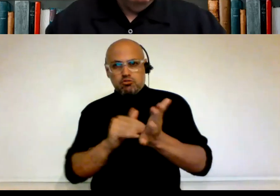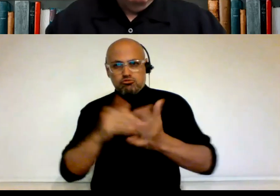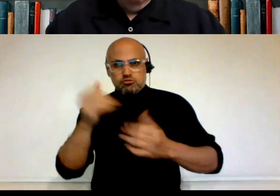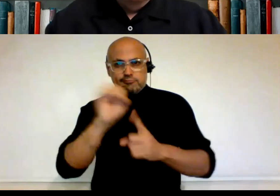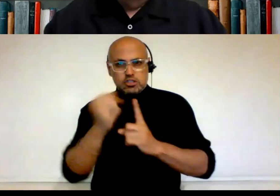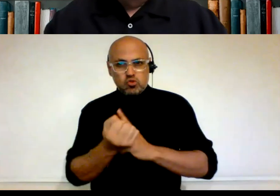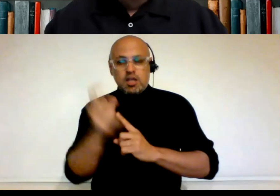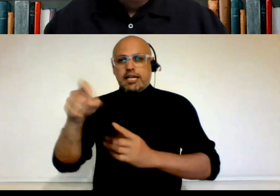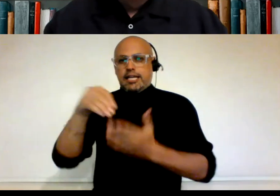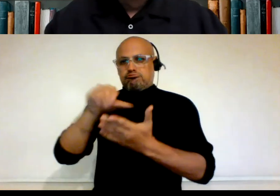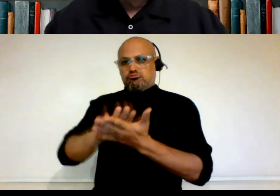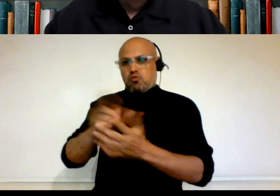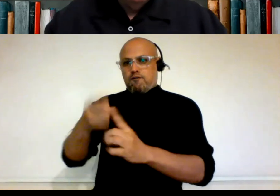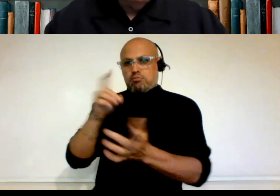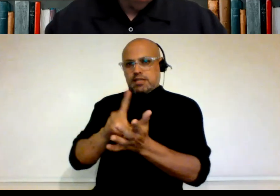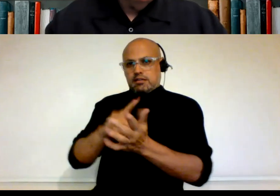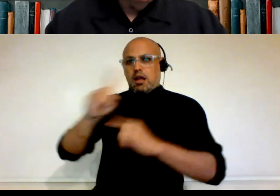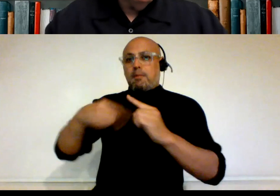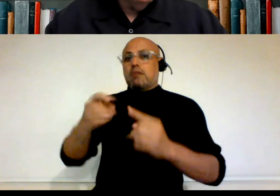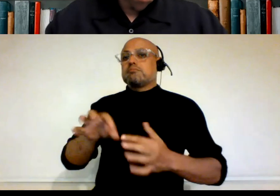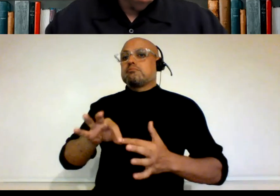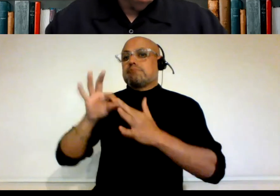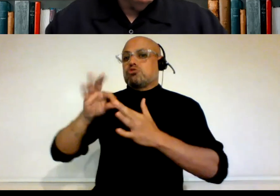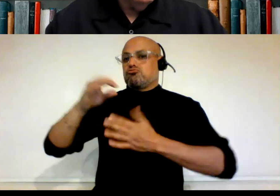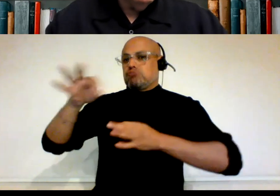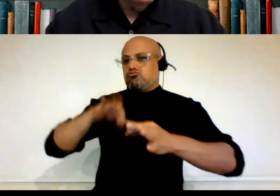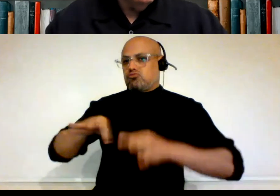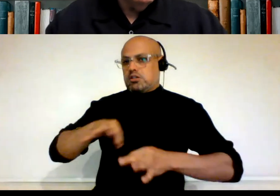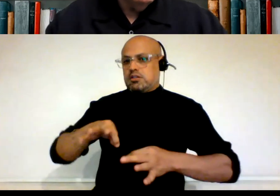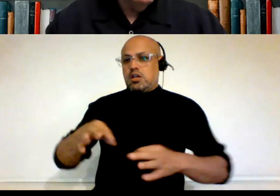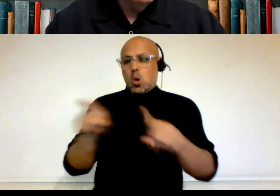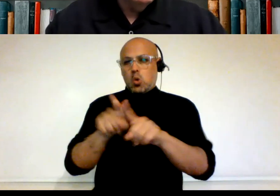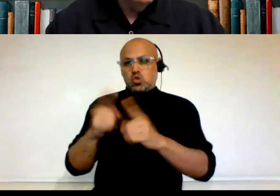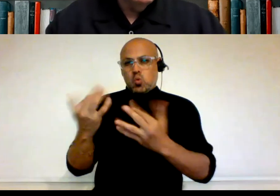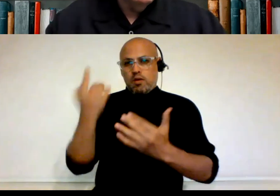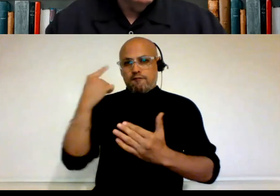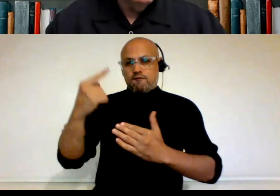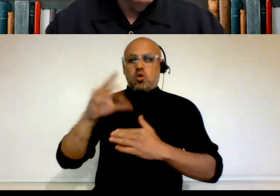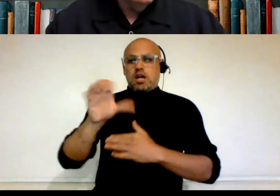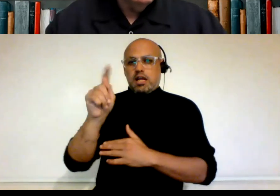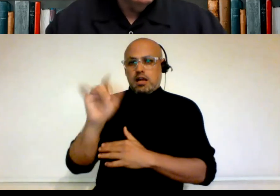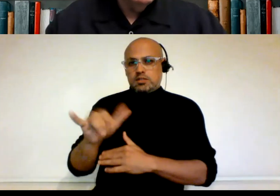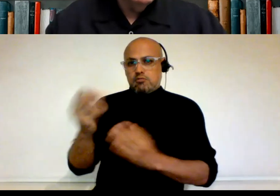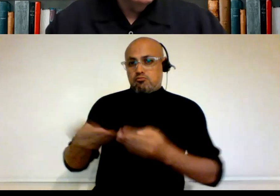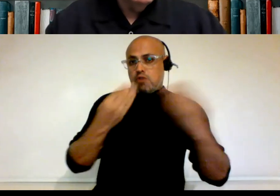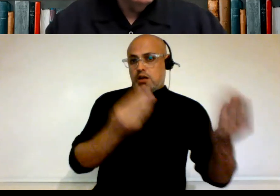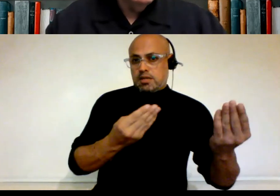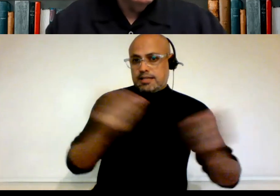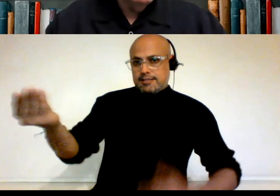note from the doctor about special instructions. We're also going to wait for county recommendations as to